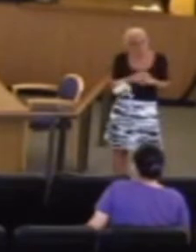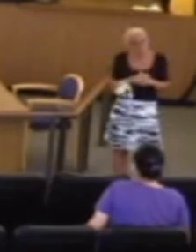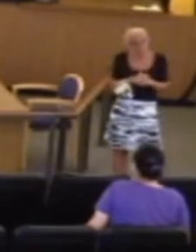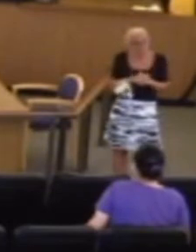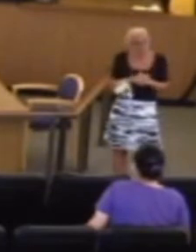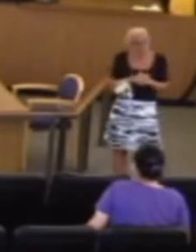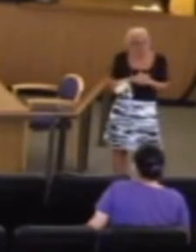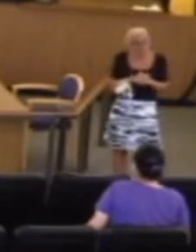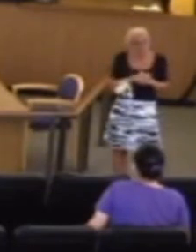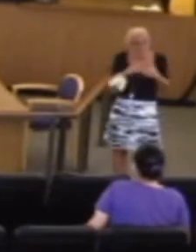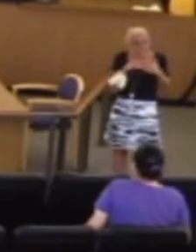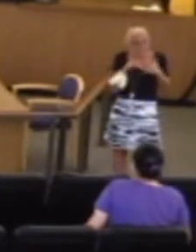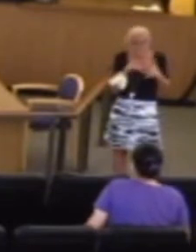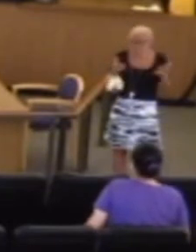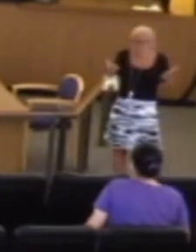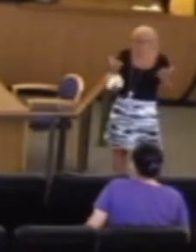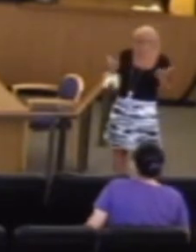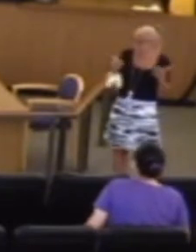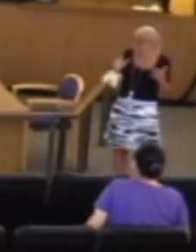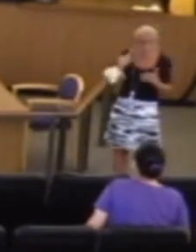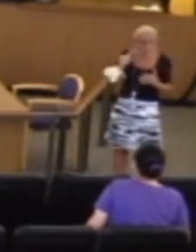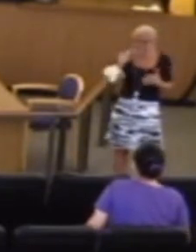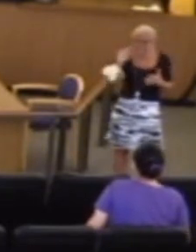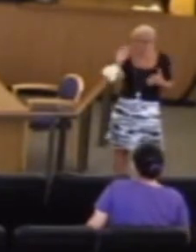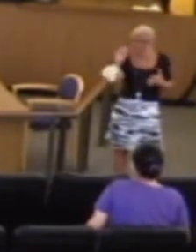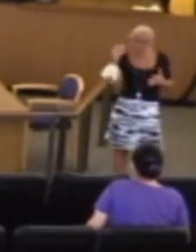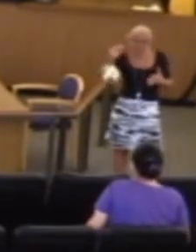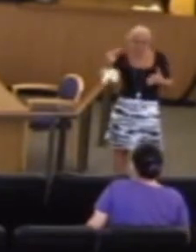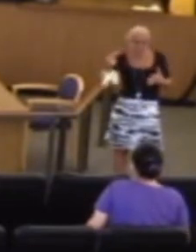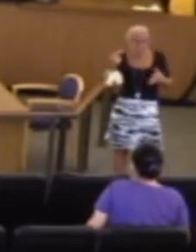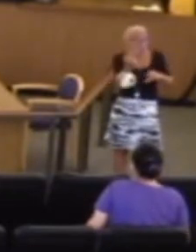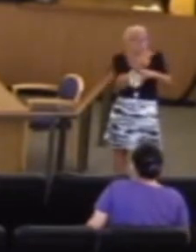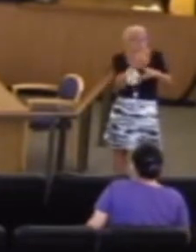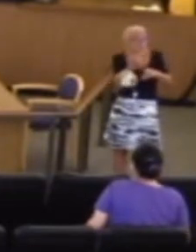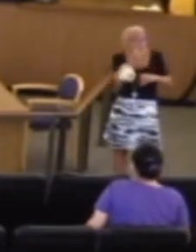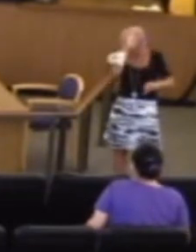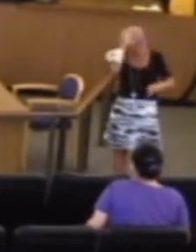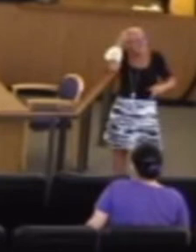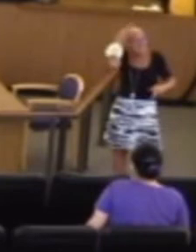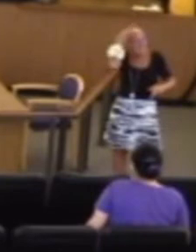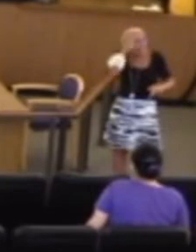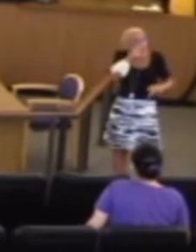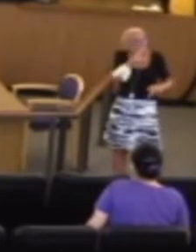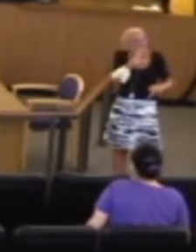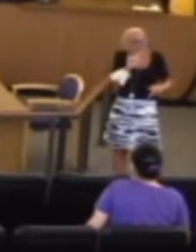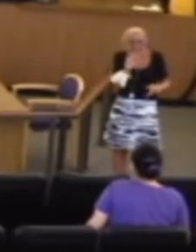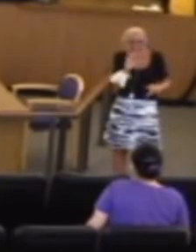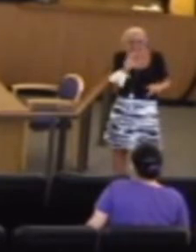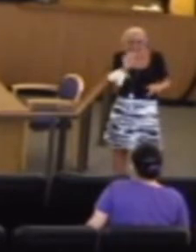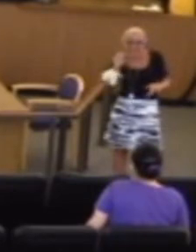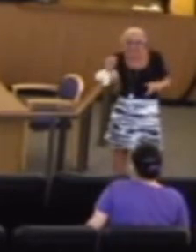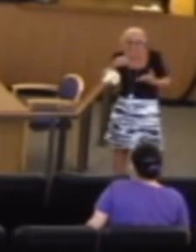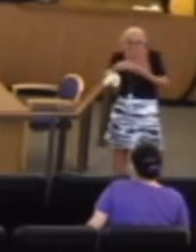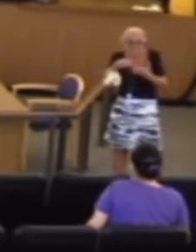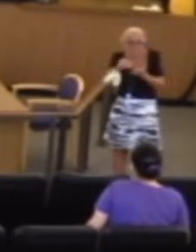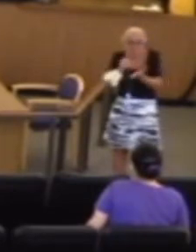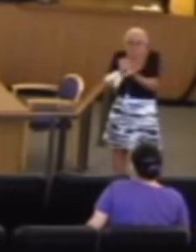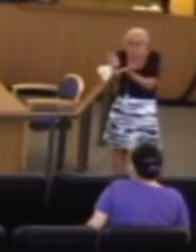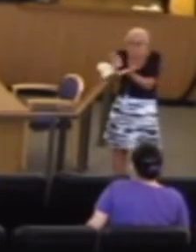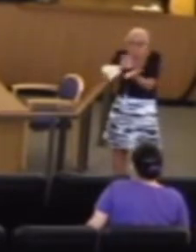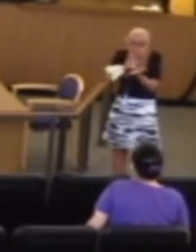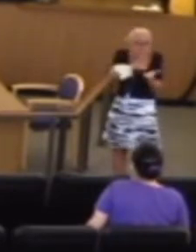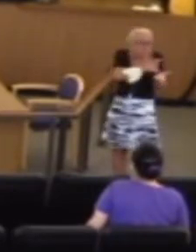leadership here in the town of Hempstead is utilizing the federal CARES money for the right reasons. And we're making sure